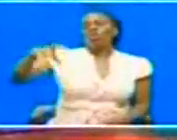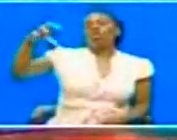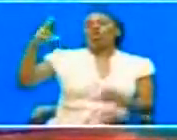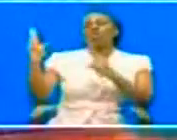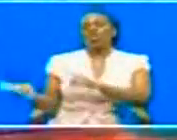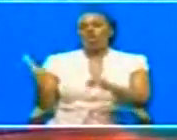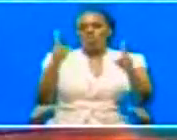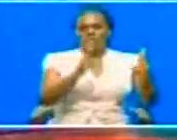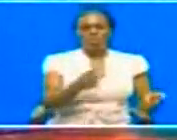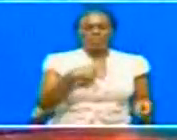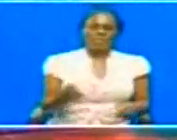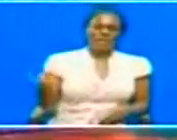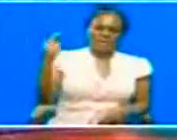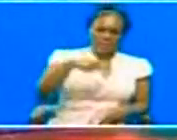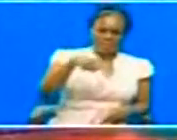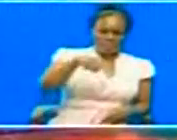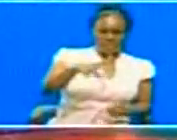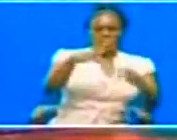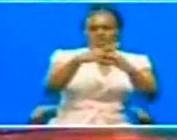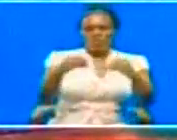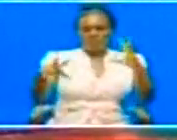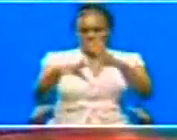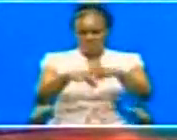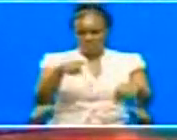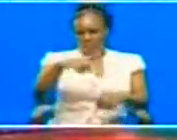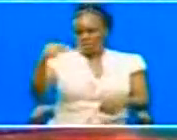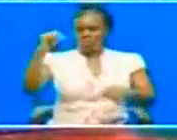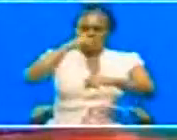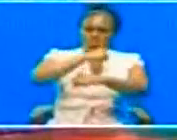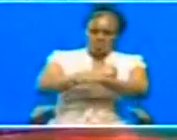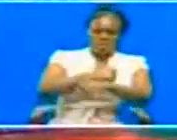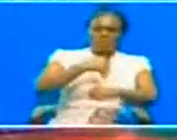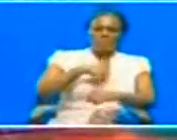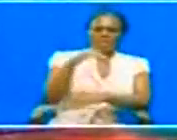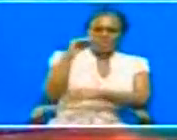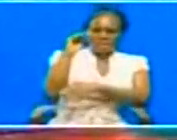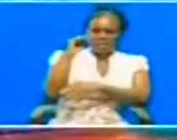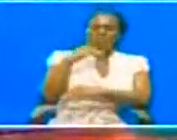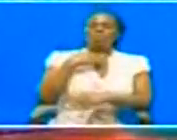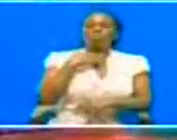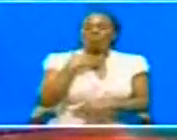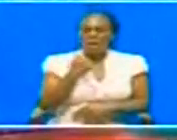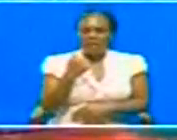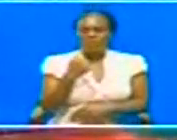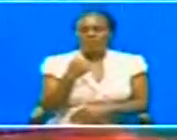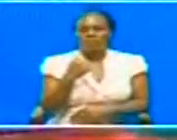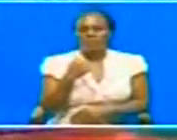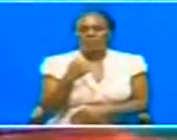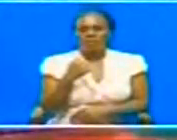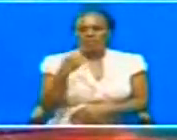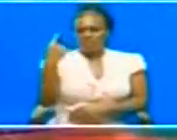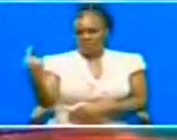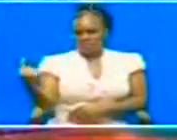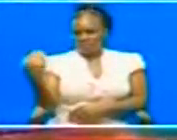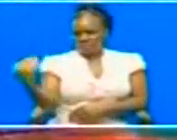normally. When we come to the stage that they are not able to see or going to school, what we generally advocate is every child